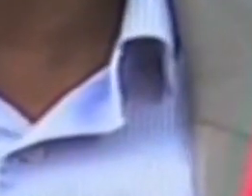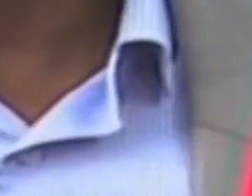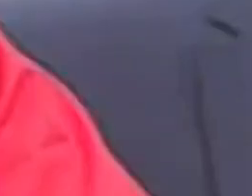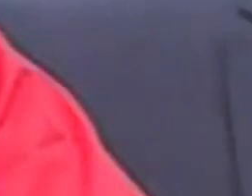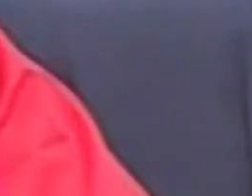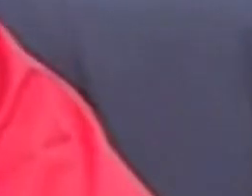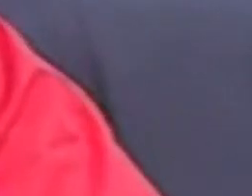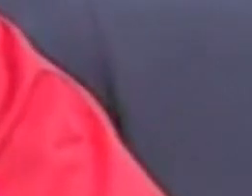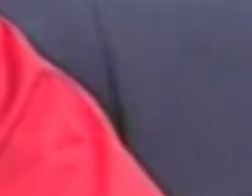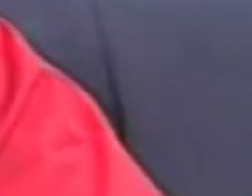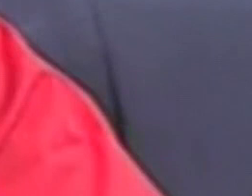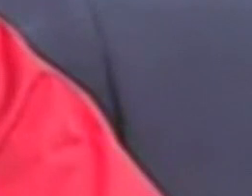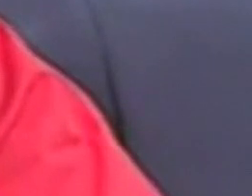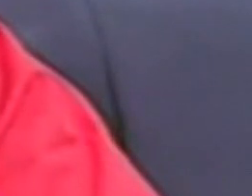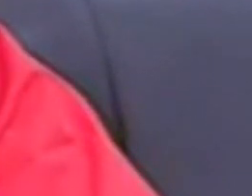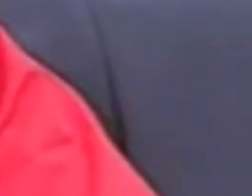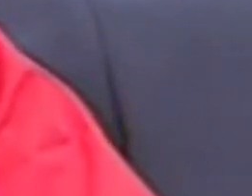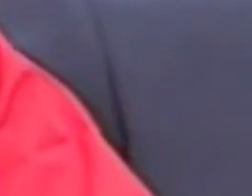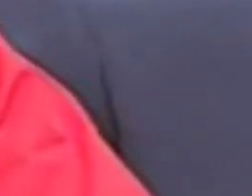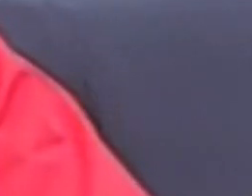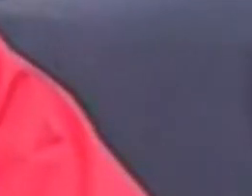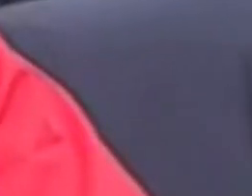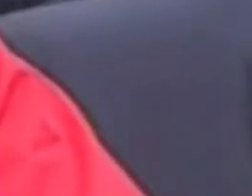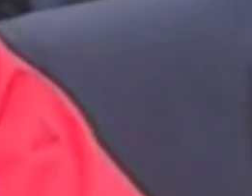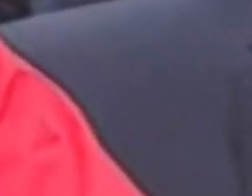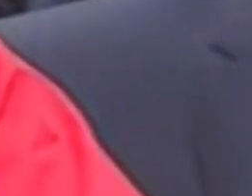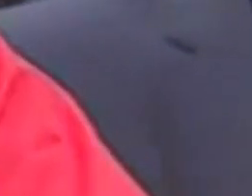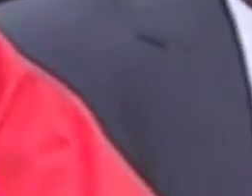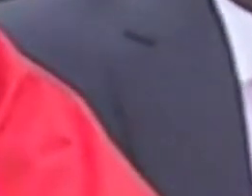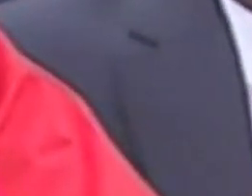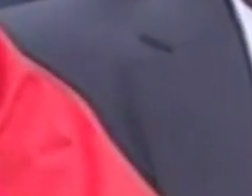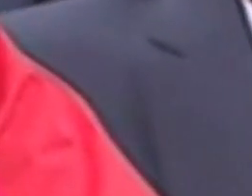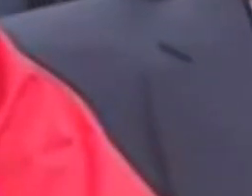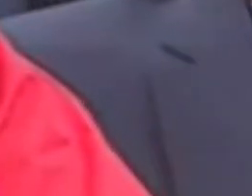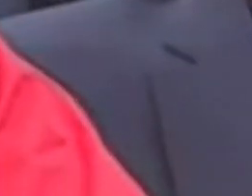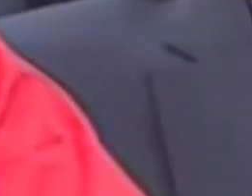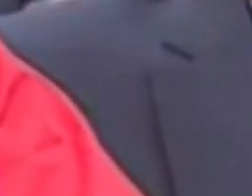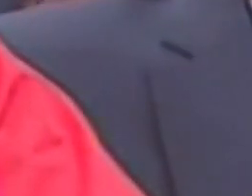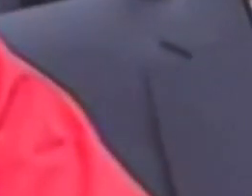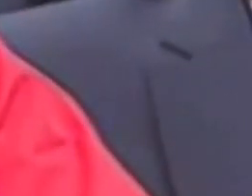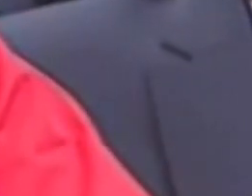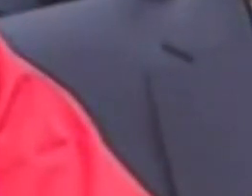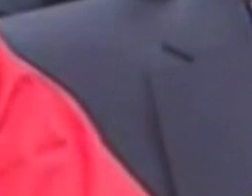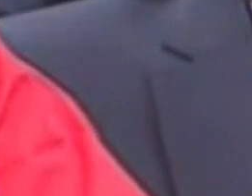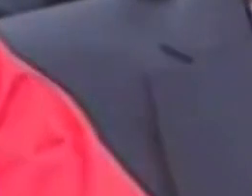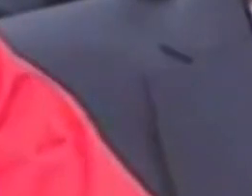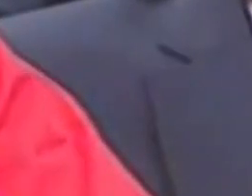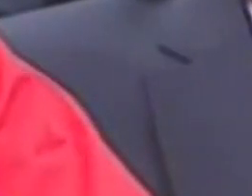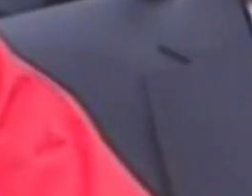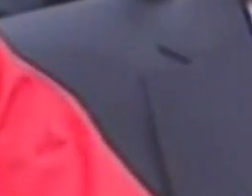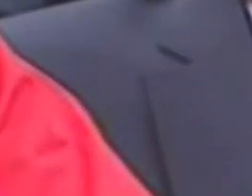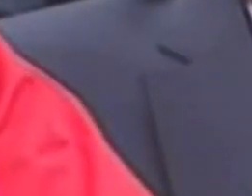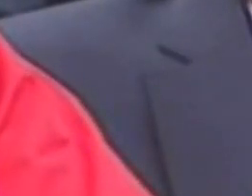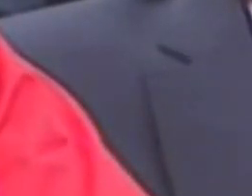wafanye haraka iwezekanavyo. Ingewezekana hata tufanye uchaguzi wiki ujao. Sisi tayari, tuko